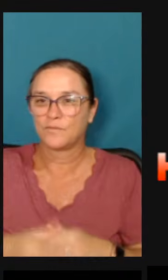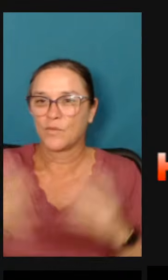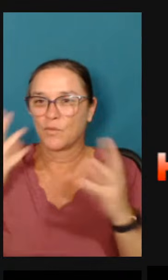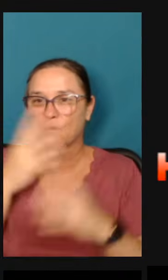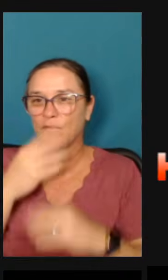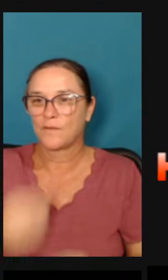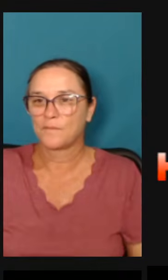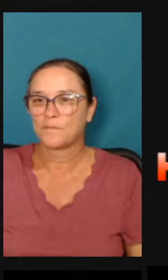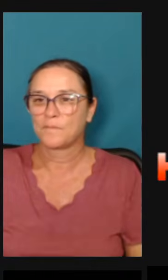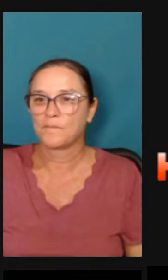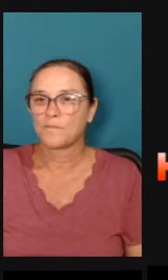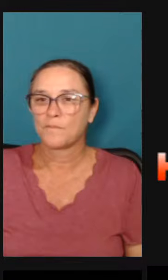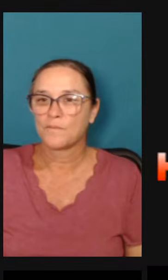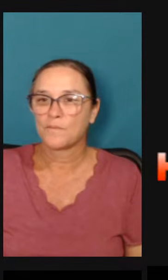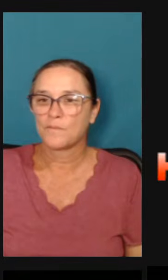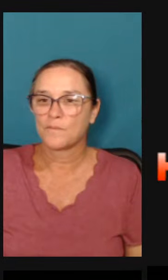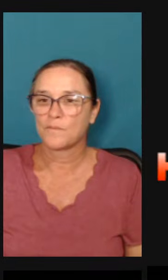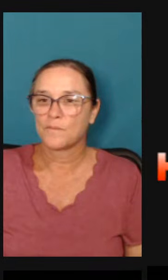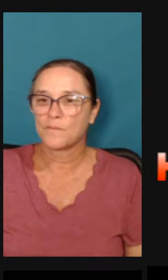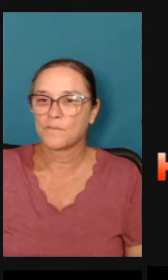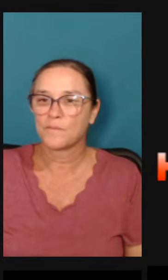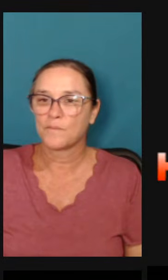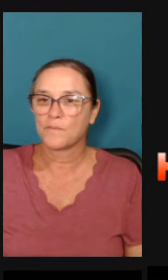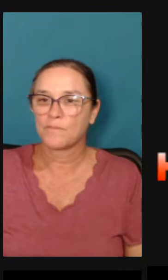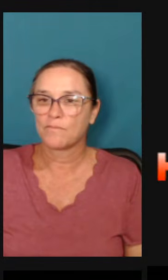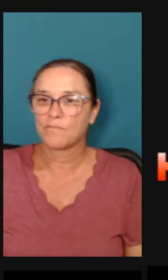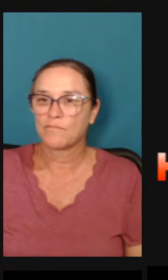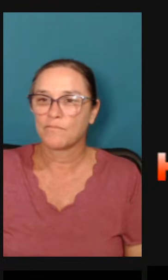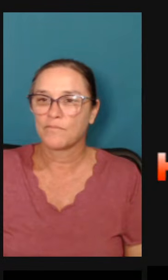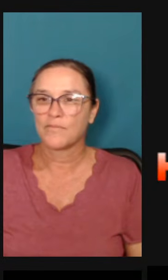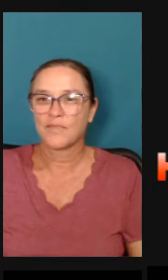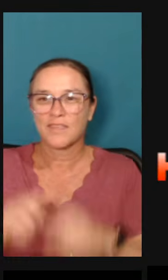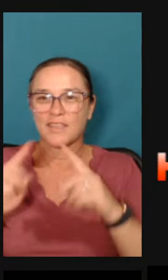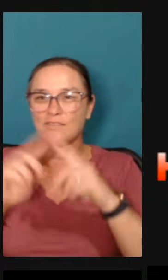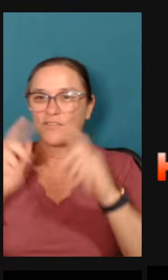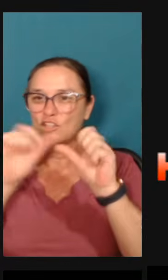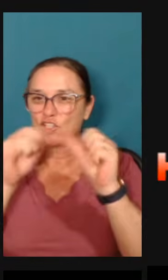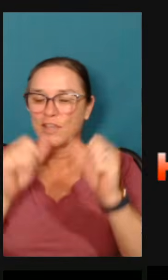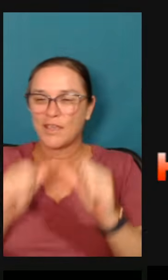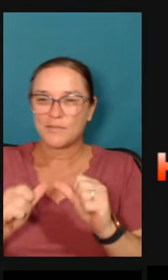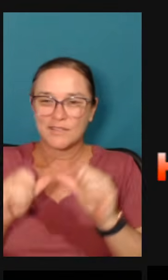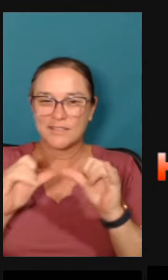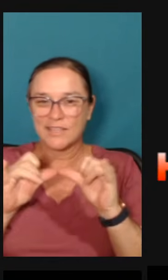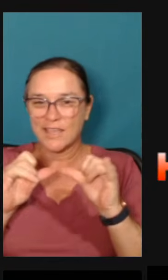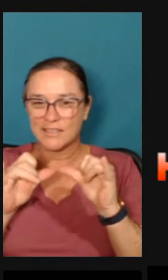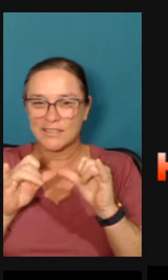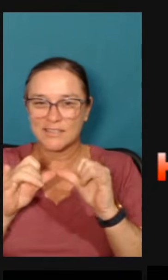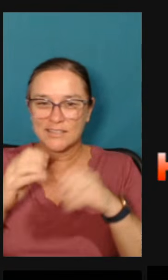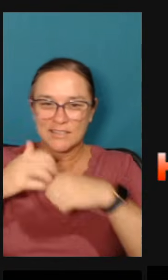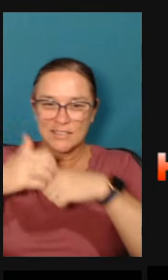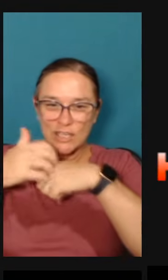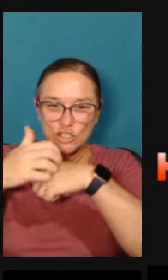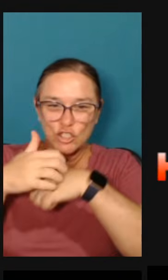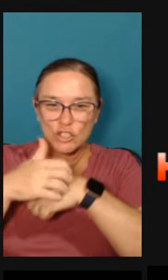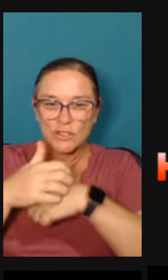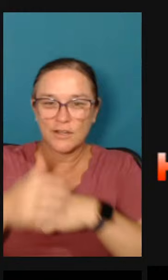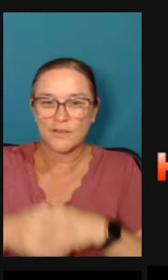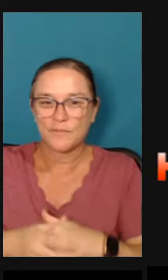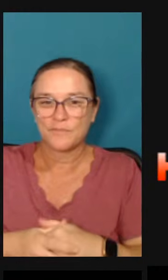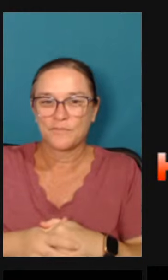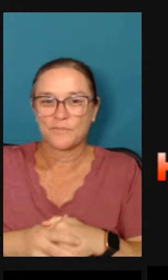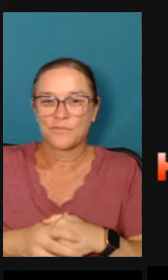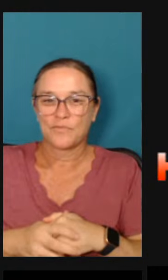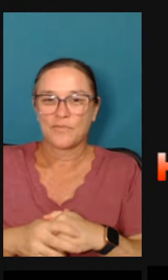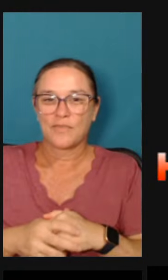Yeah, really, you can see those little shapes that break out. Yeah, you guys just picture of the little jacks,